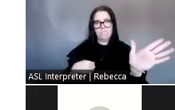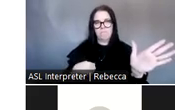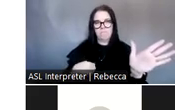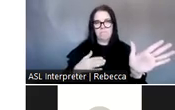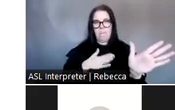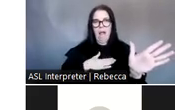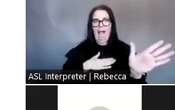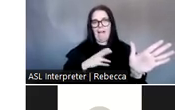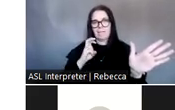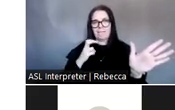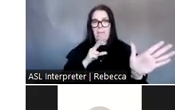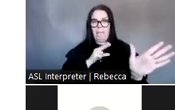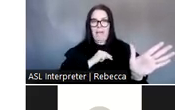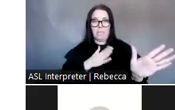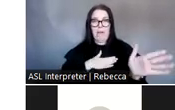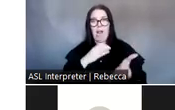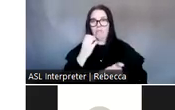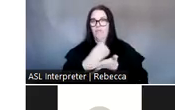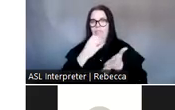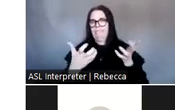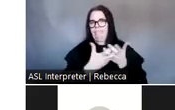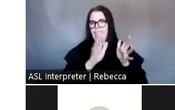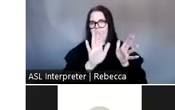or micro-credentials are there for that employer.